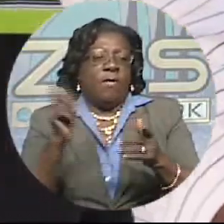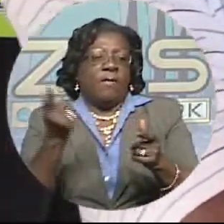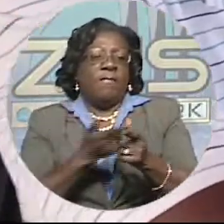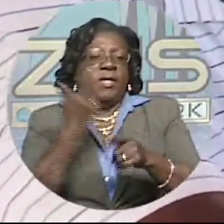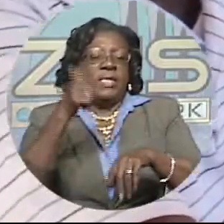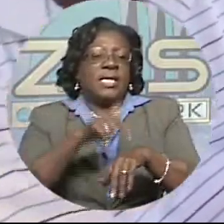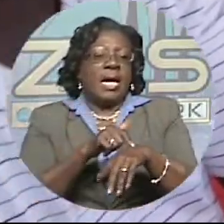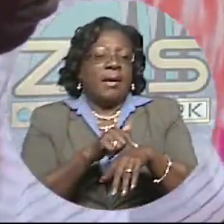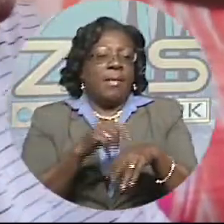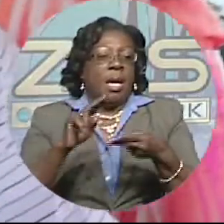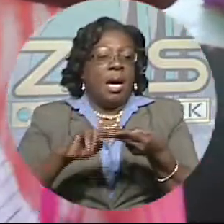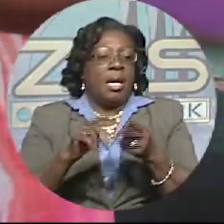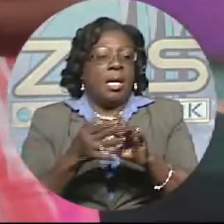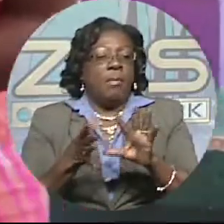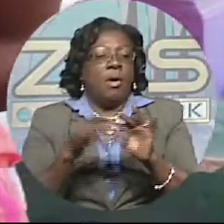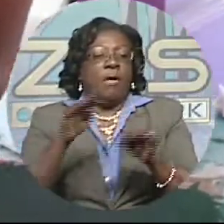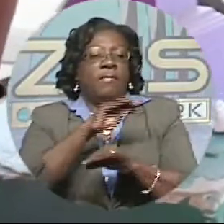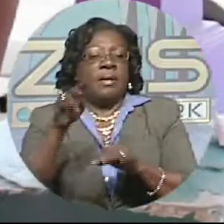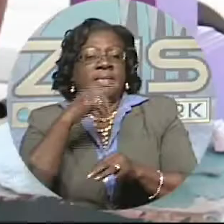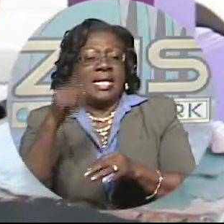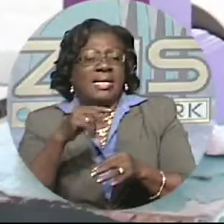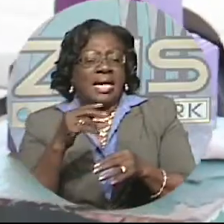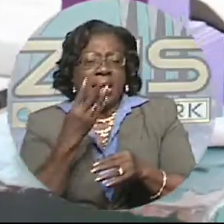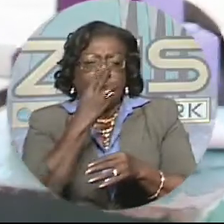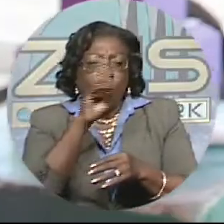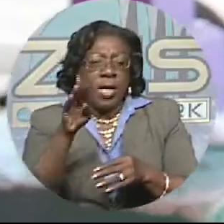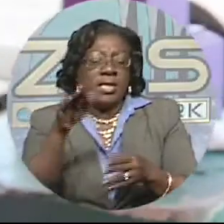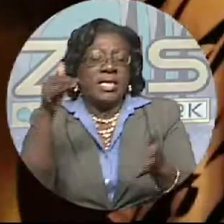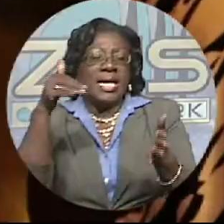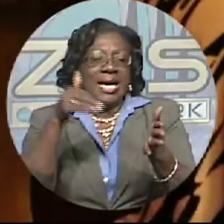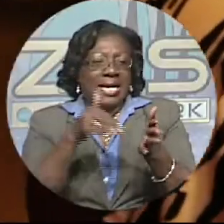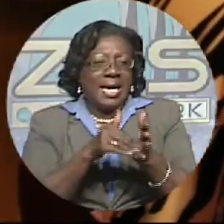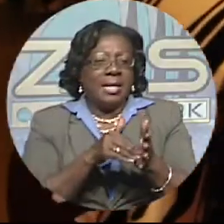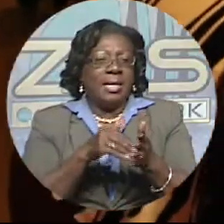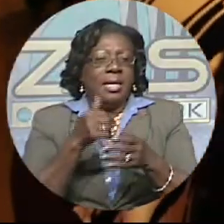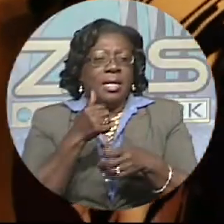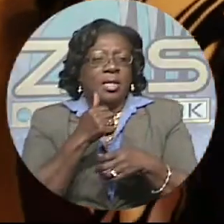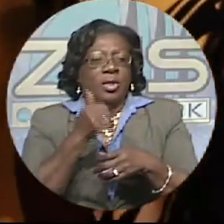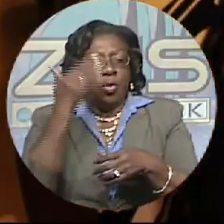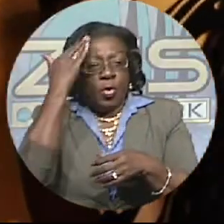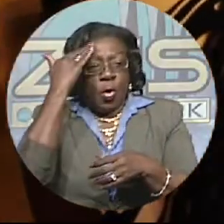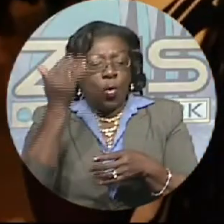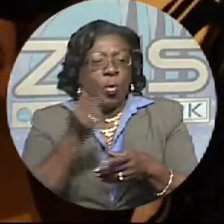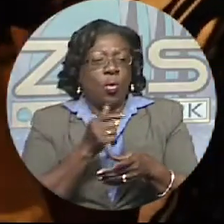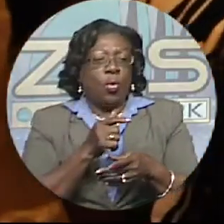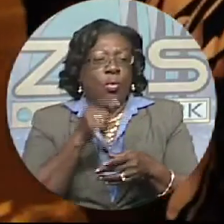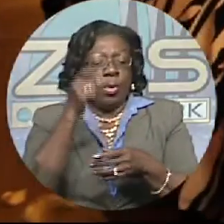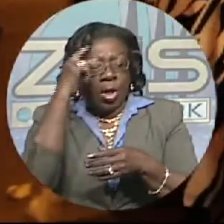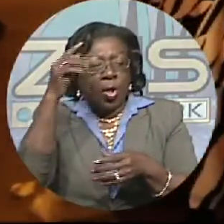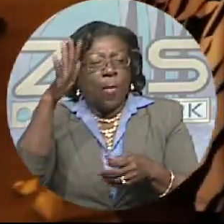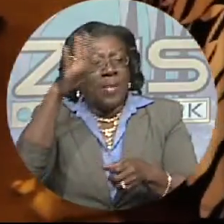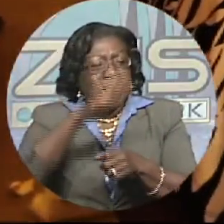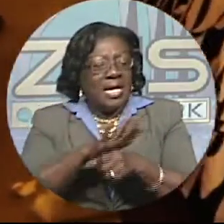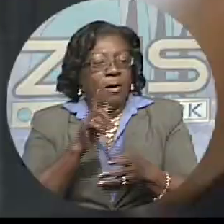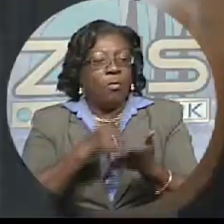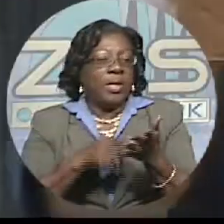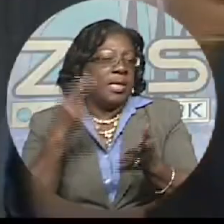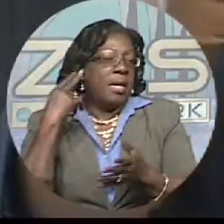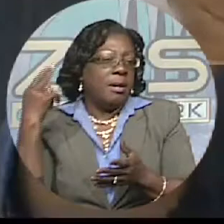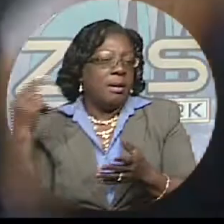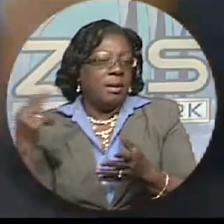time. A number of them said they had to watch the video at least twice before because they couldn't believe what they had